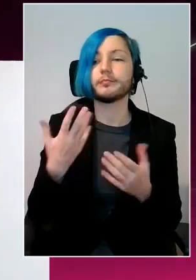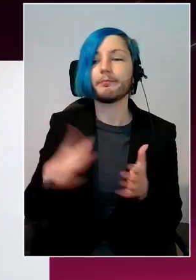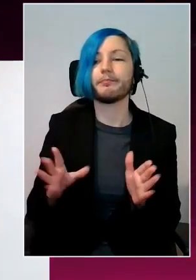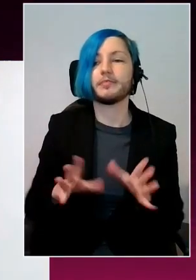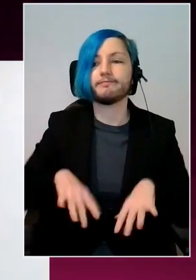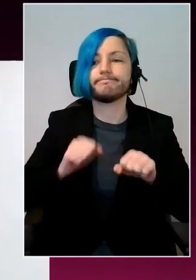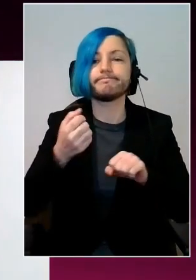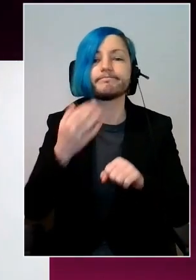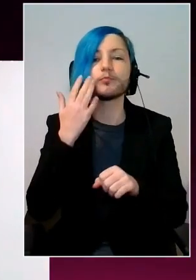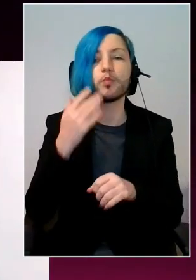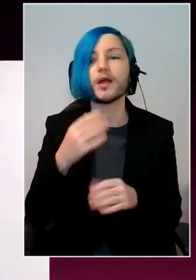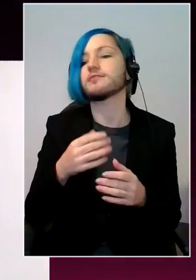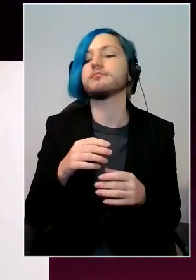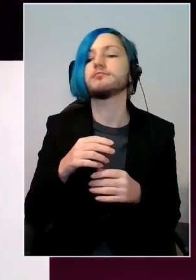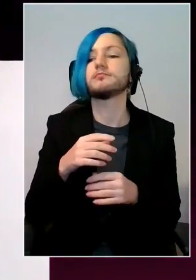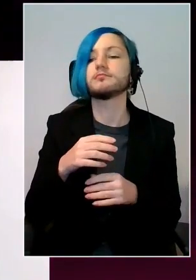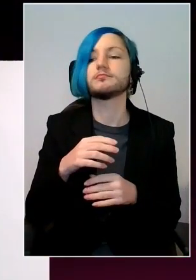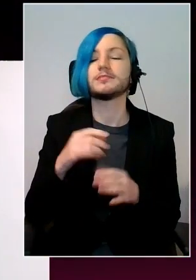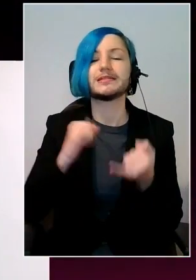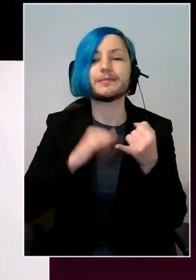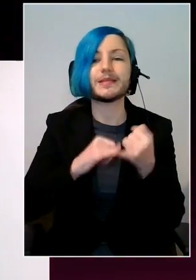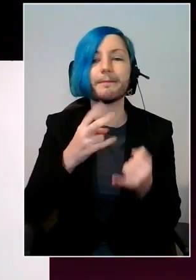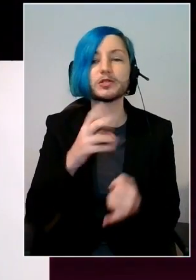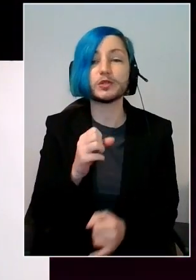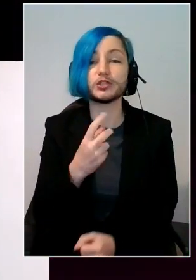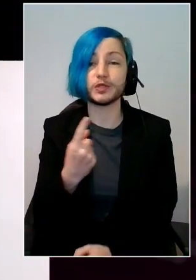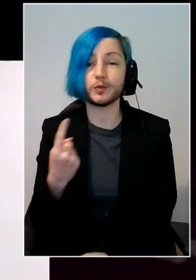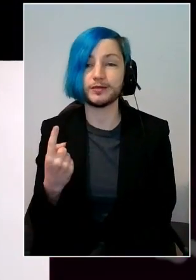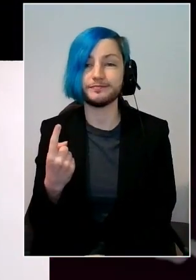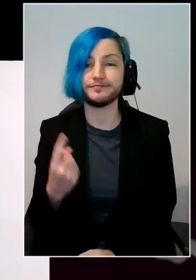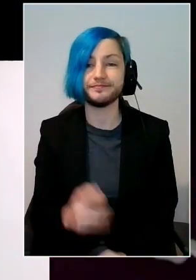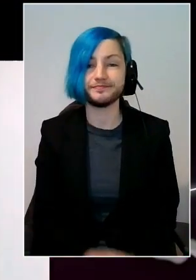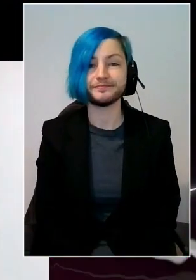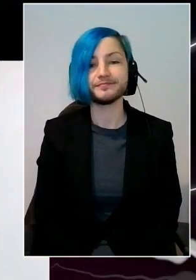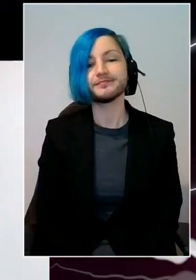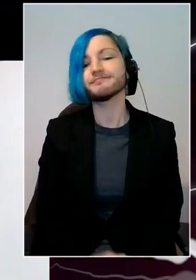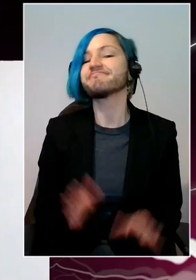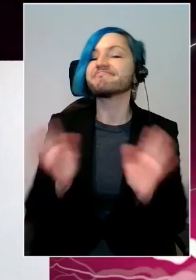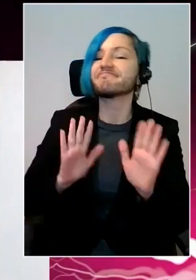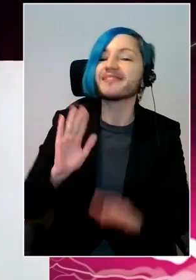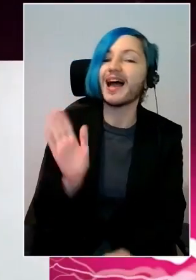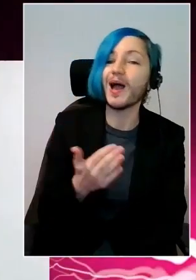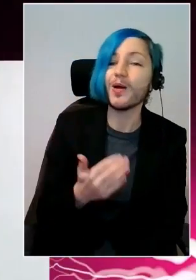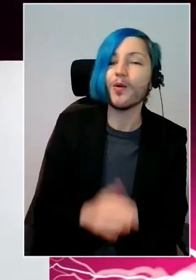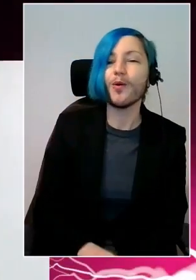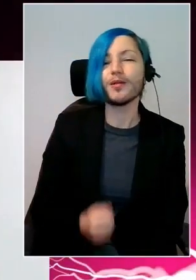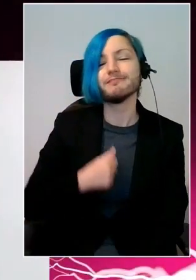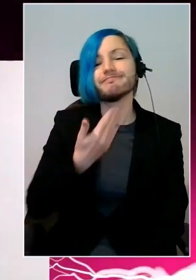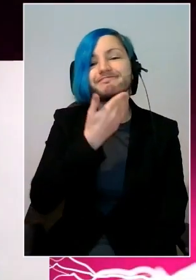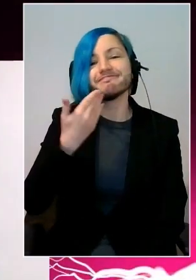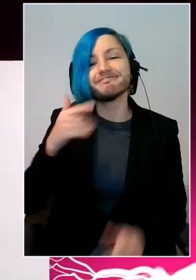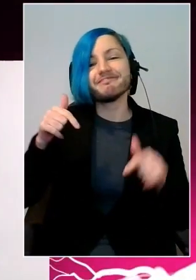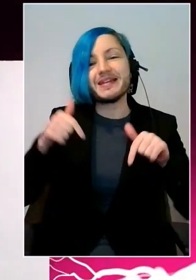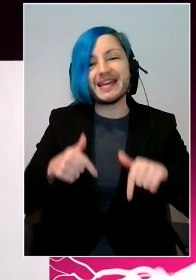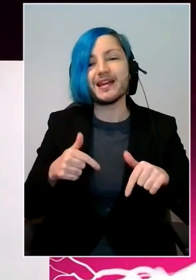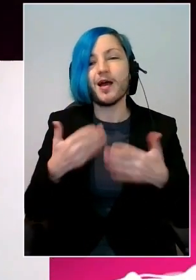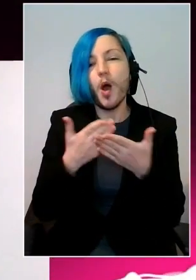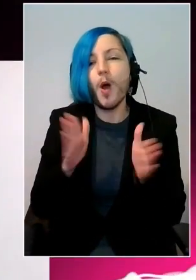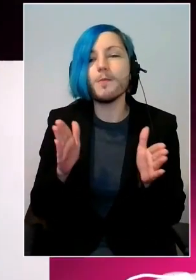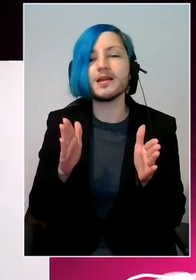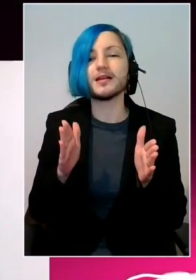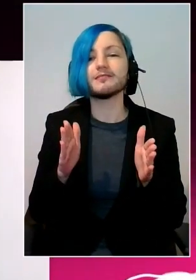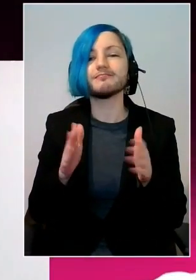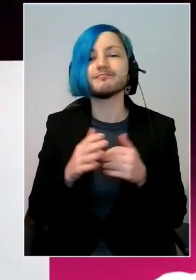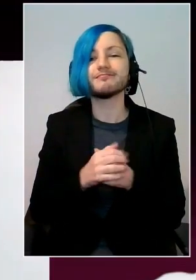Hello everyone. It's an enormous pleasure to be opening the National Apprenticeship Awards 2021. As the new Minister for Skills,